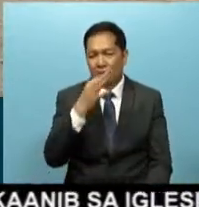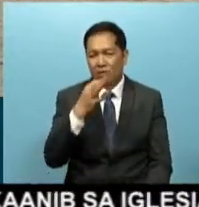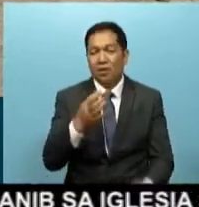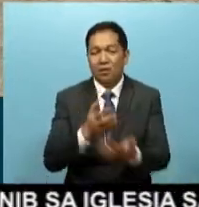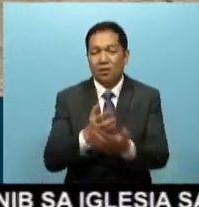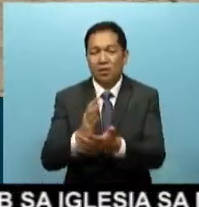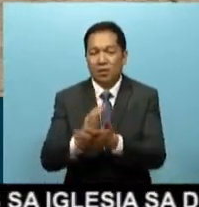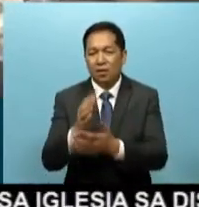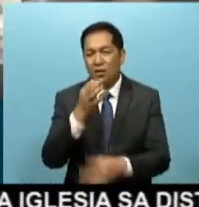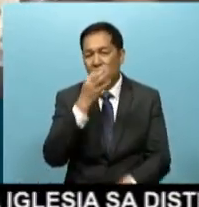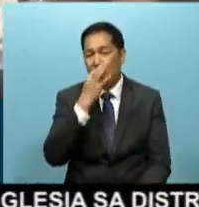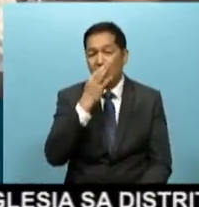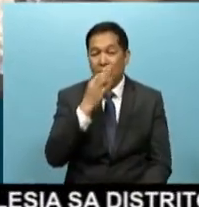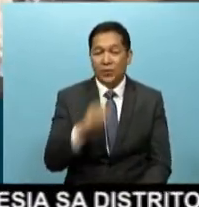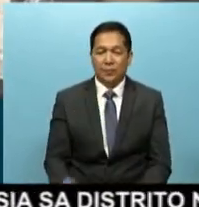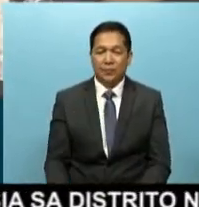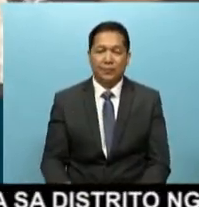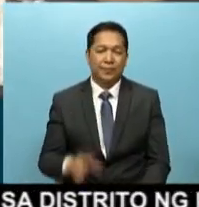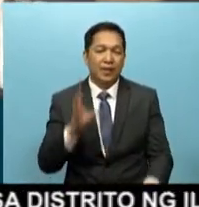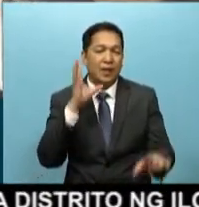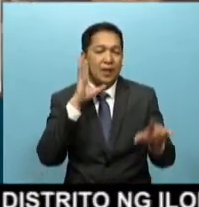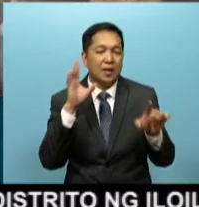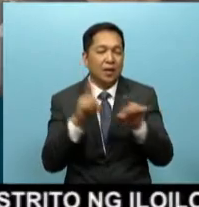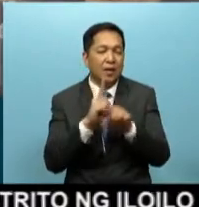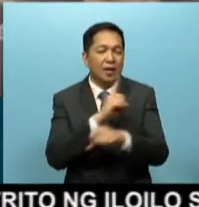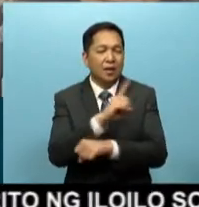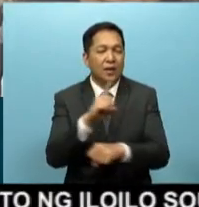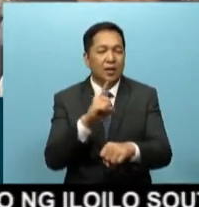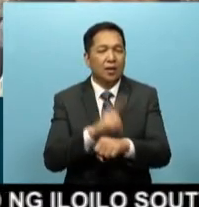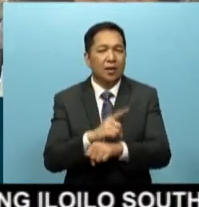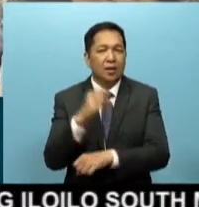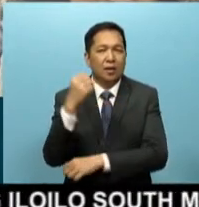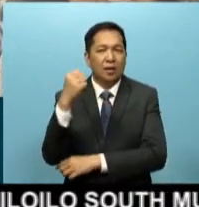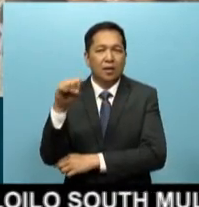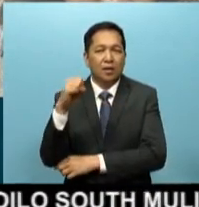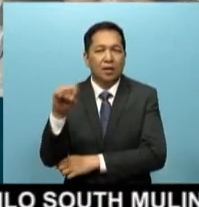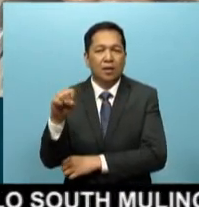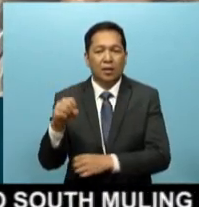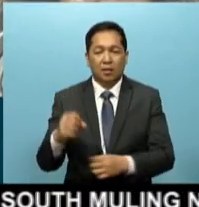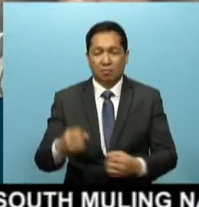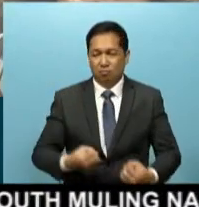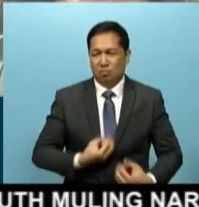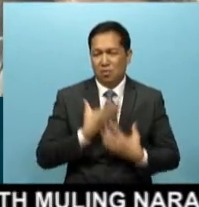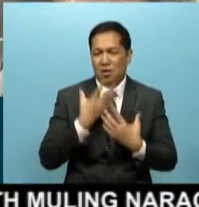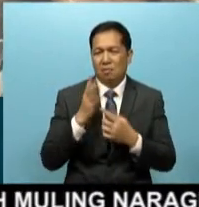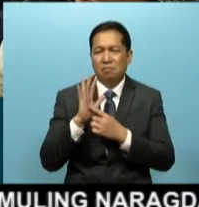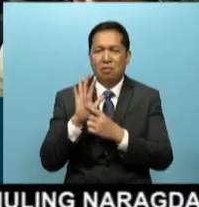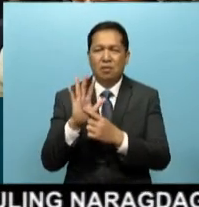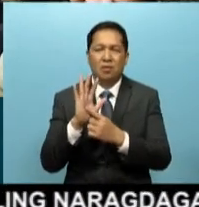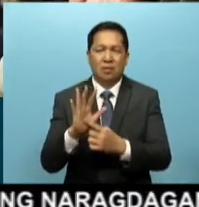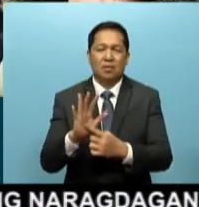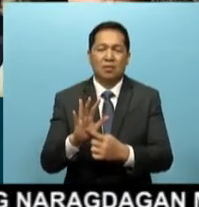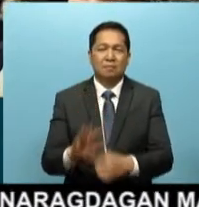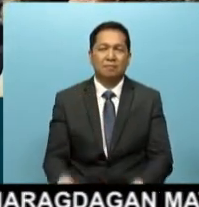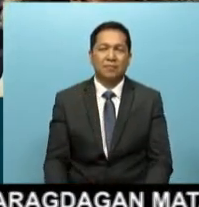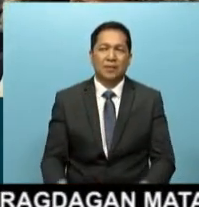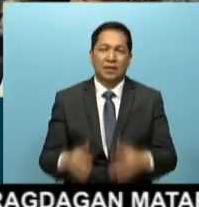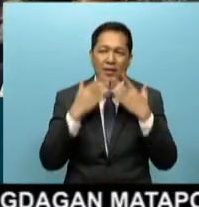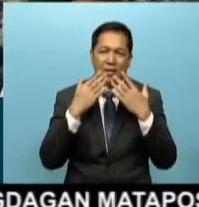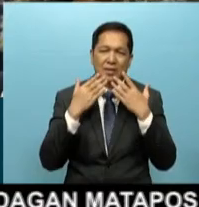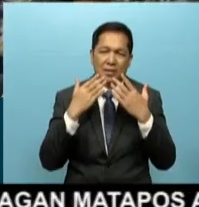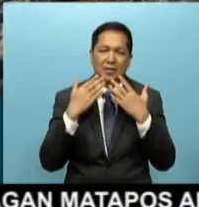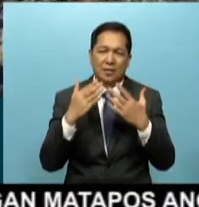food. The brethren in the ecclesiastical district of Spain expressed their heartfelt gratitude to the church